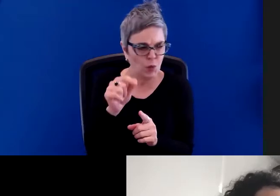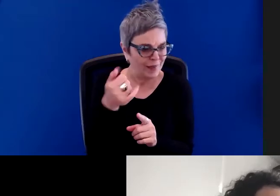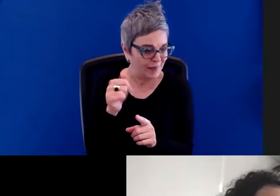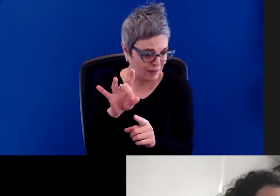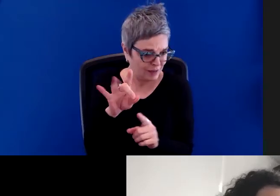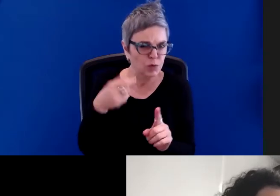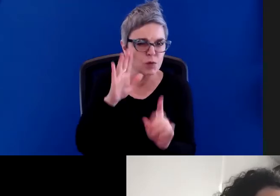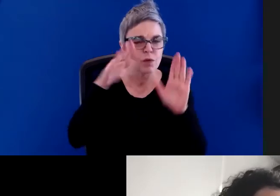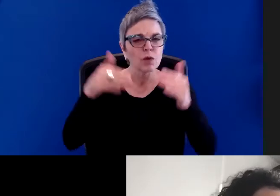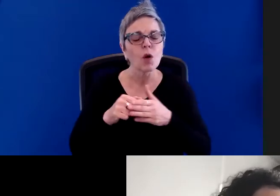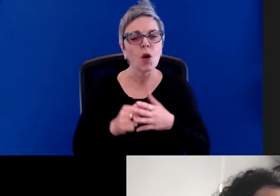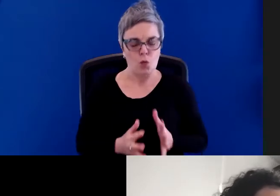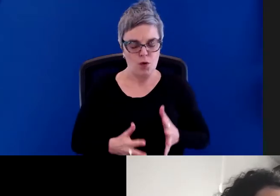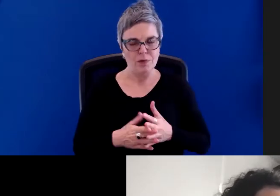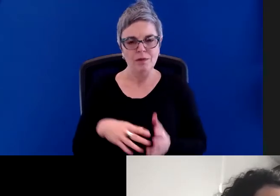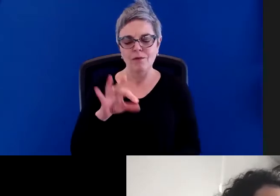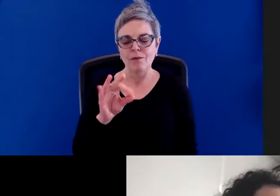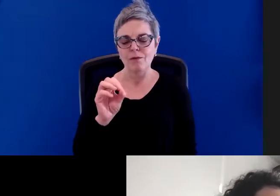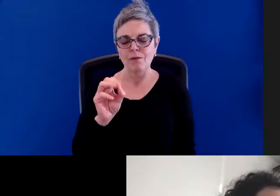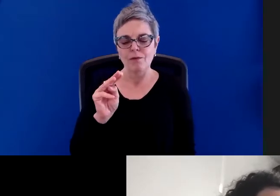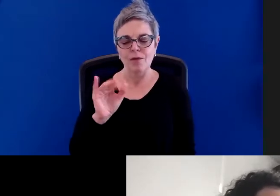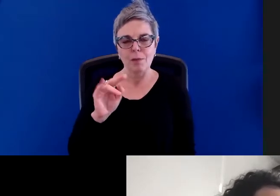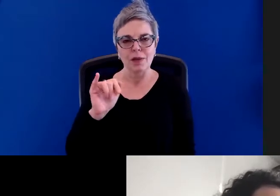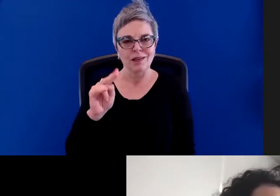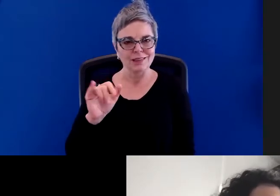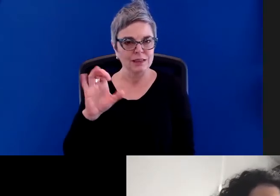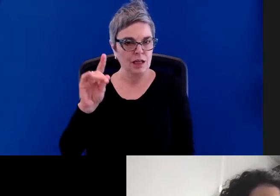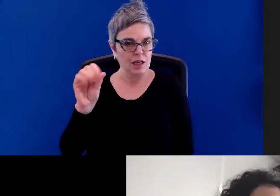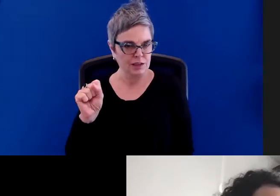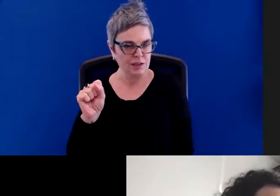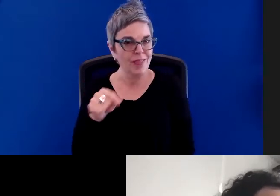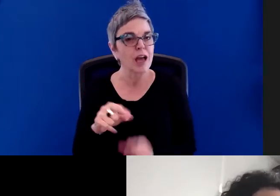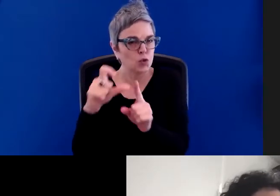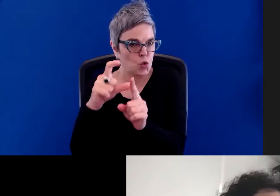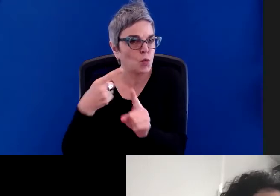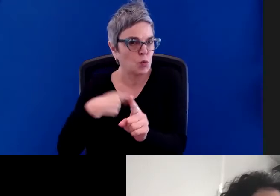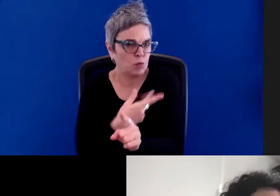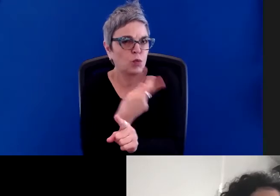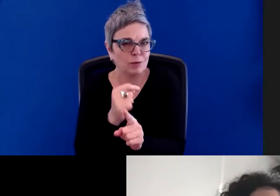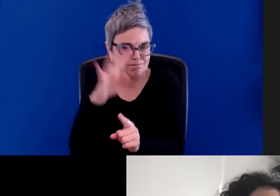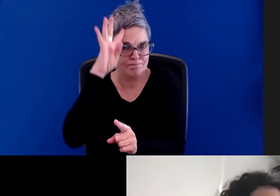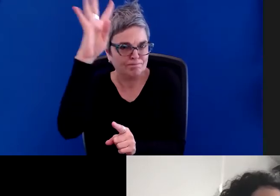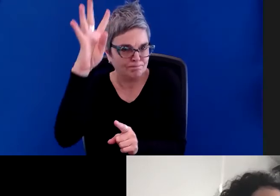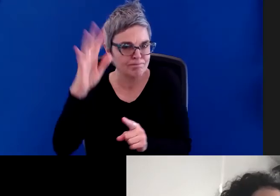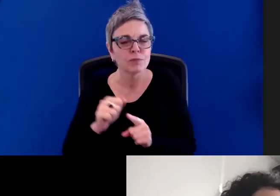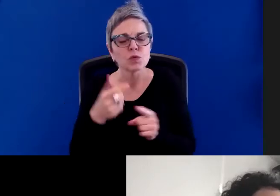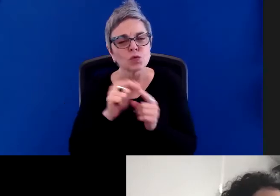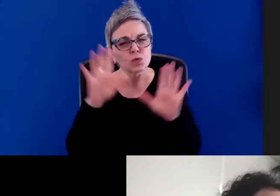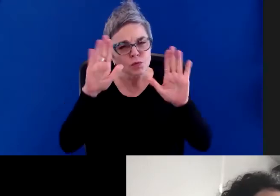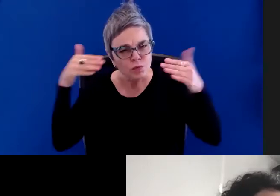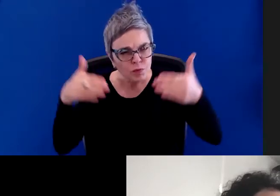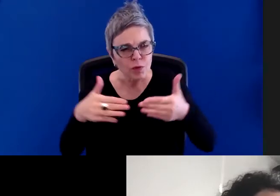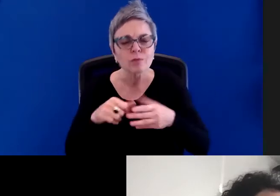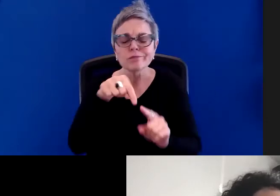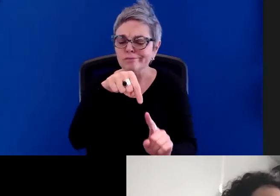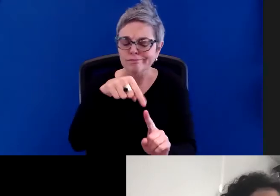feminicides, which is a term that Sarah and I developed to explore and interrogate issues of violence against